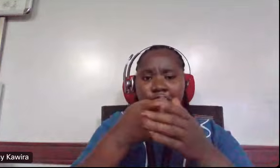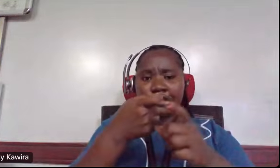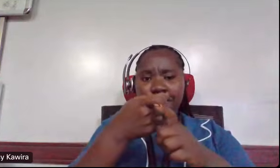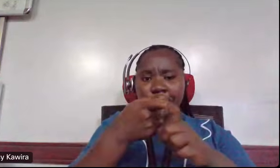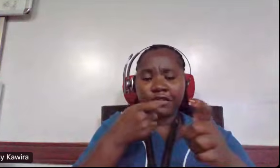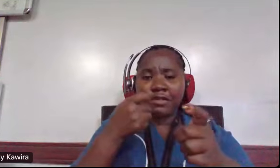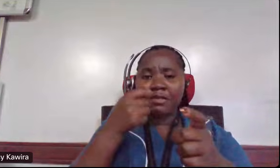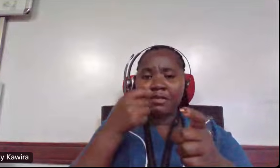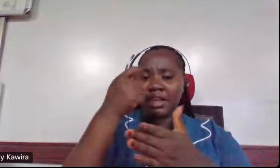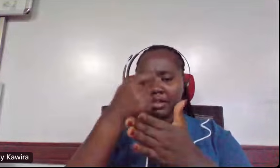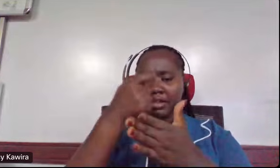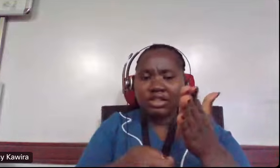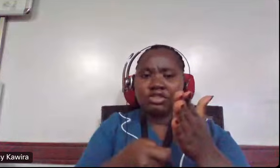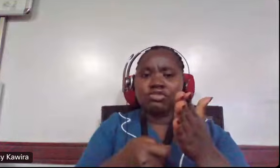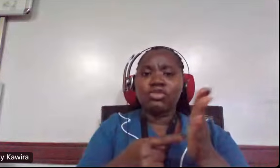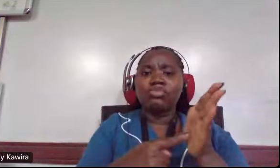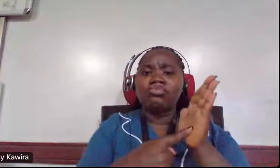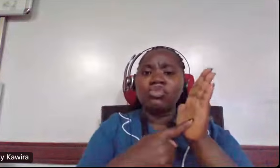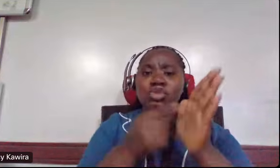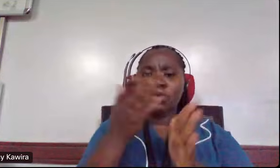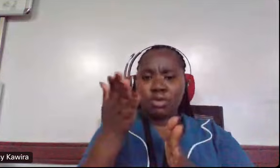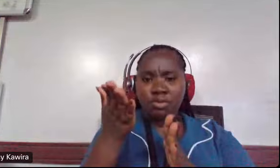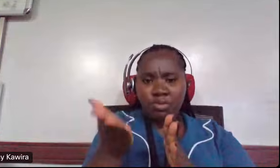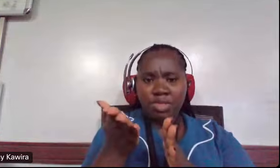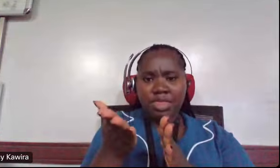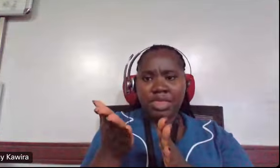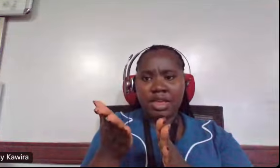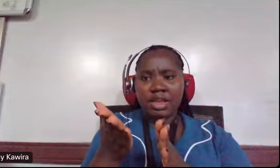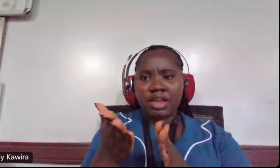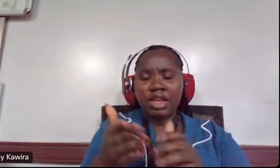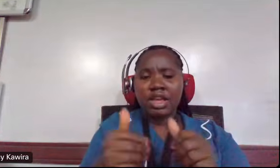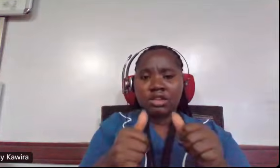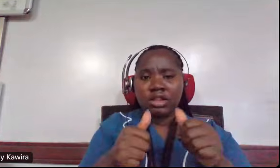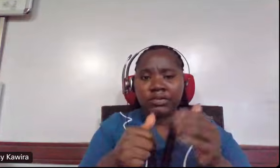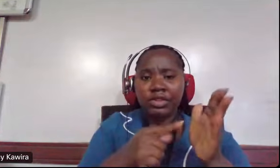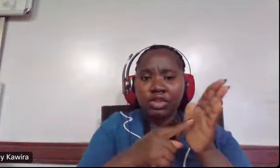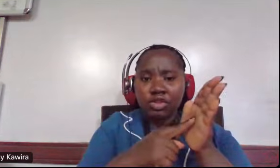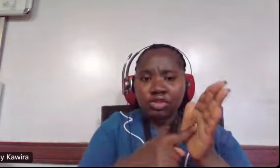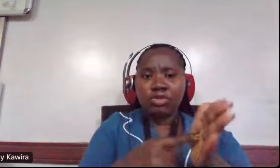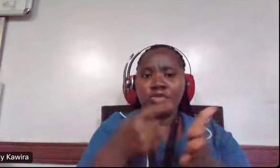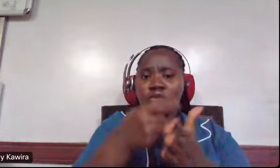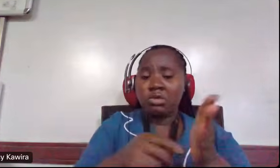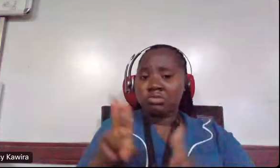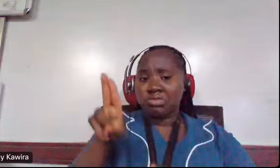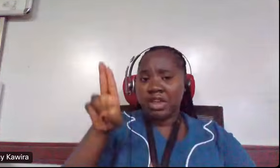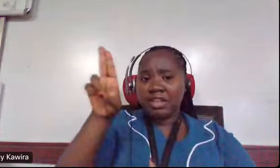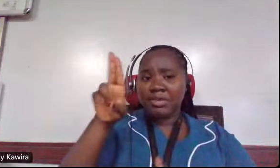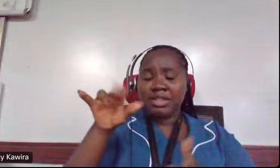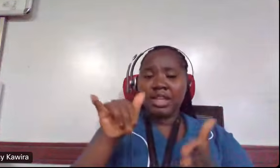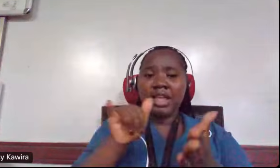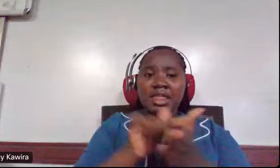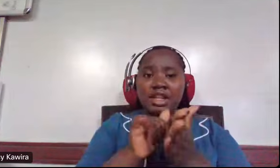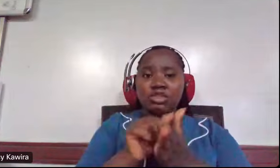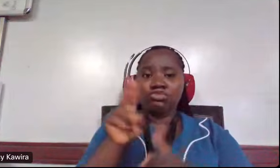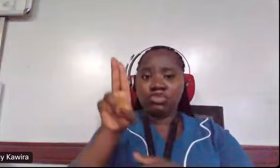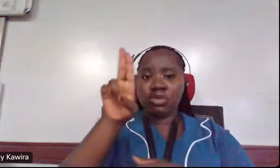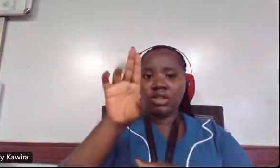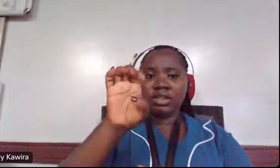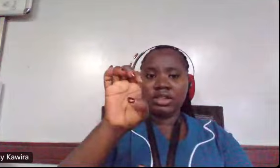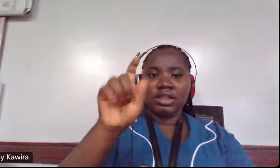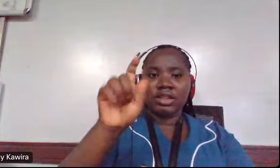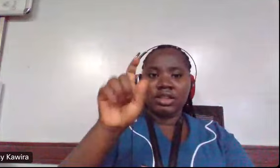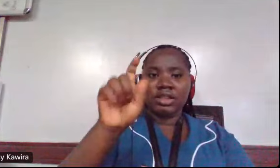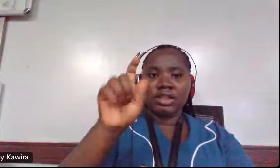been flagged off, but you can state what expenses were, non-items, and then input the same